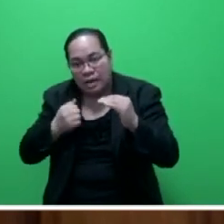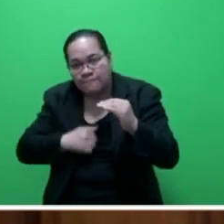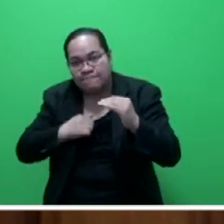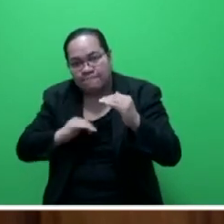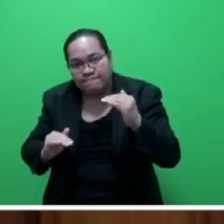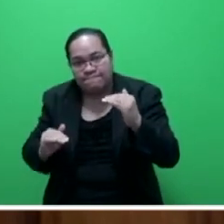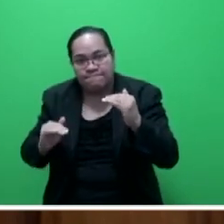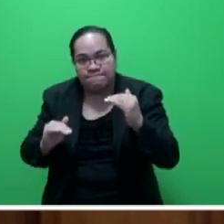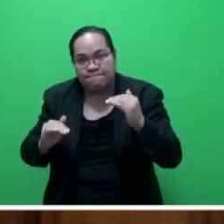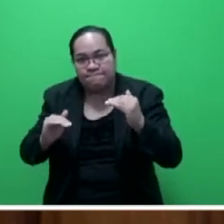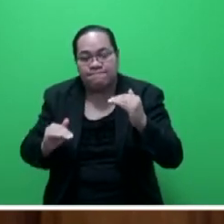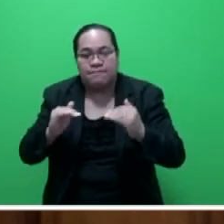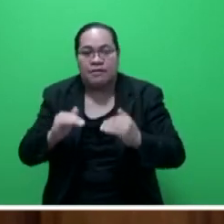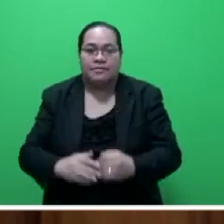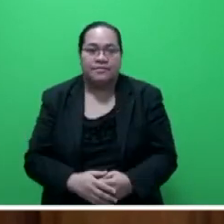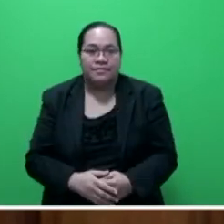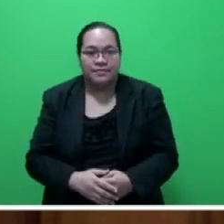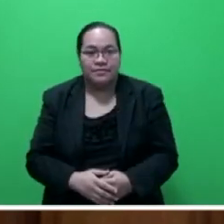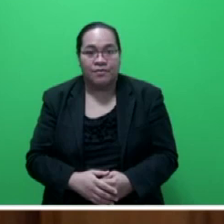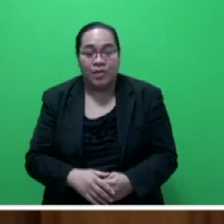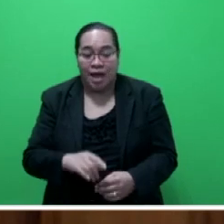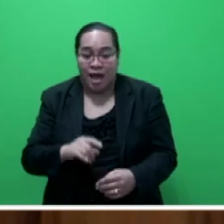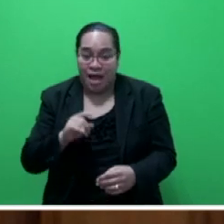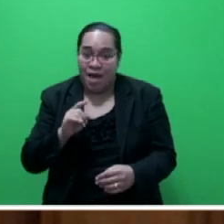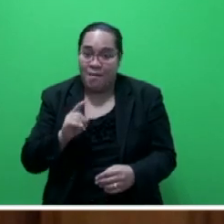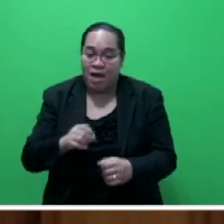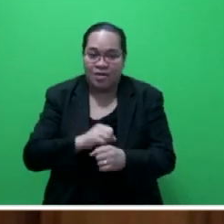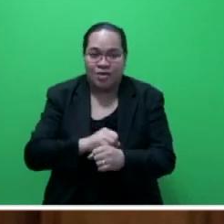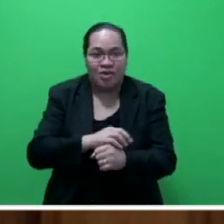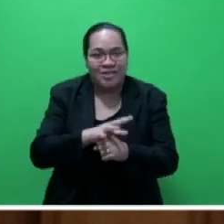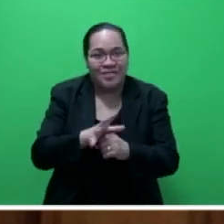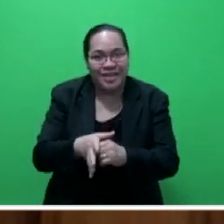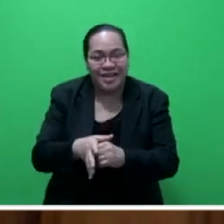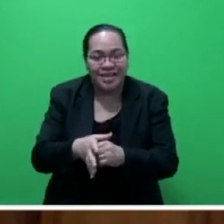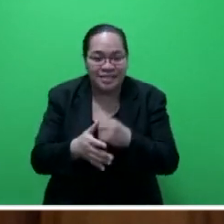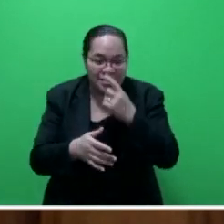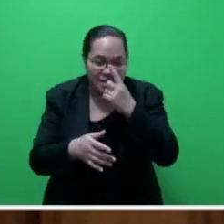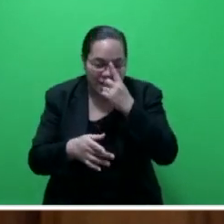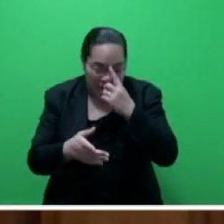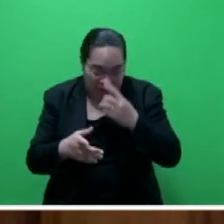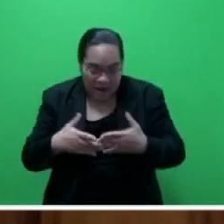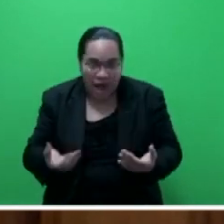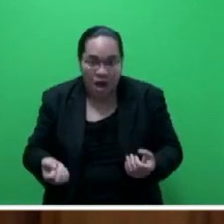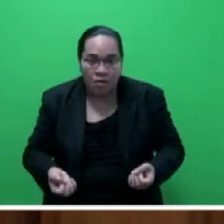However, COVID-19 and the natural disasters are providing an opportunity